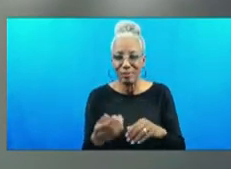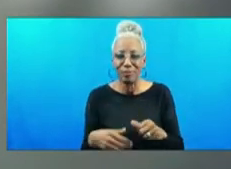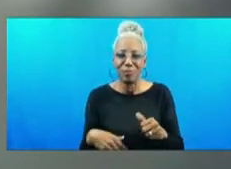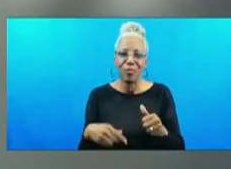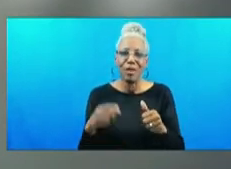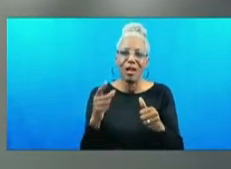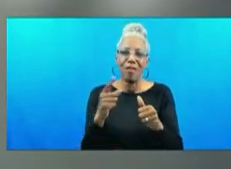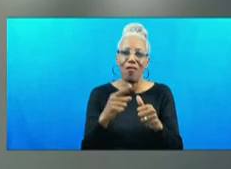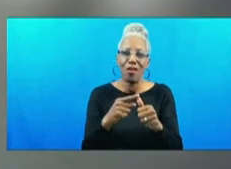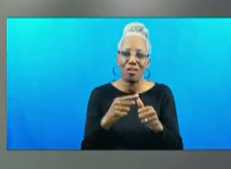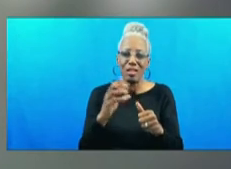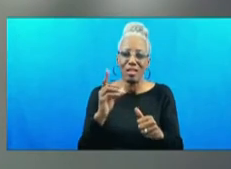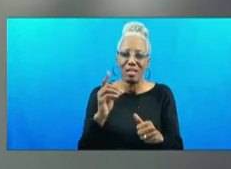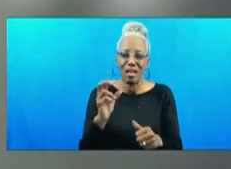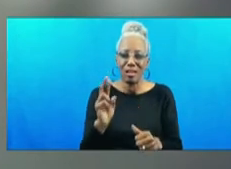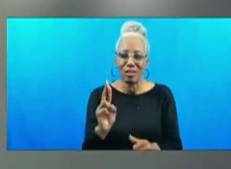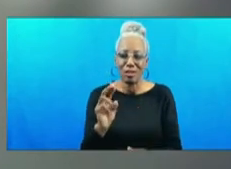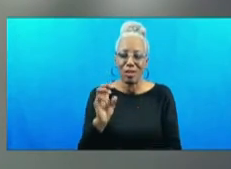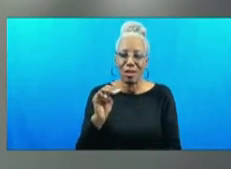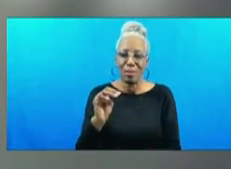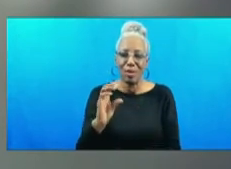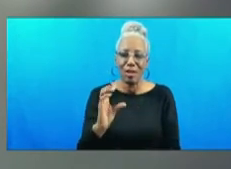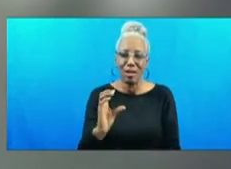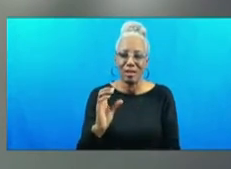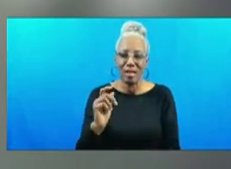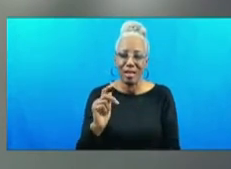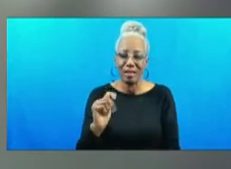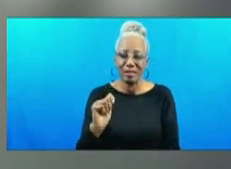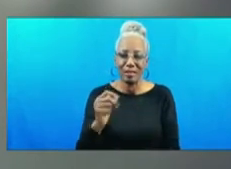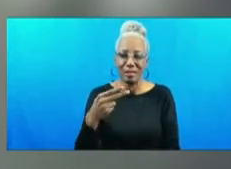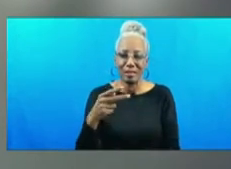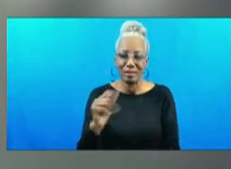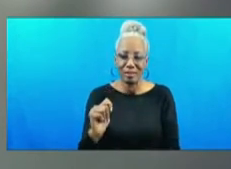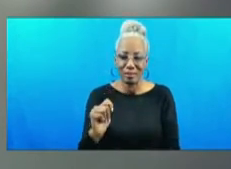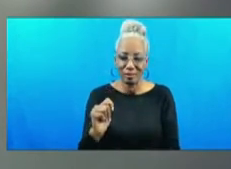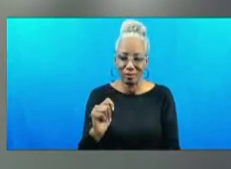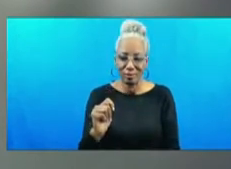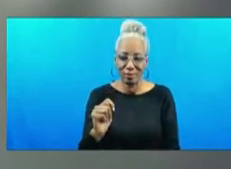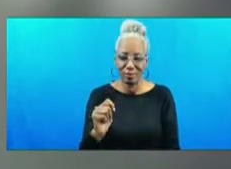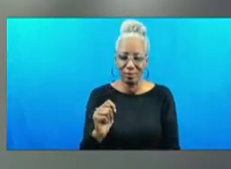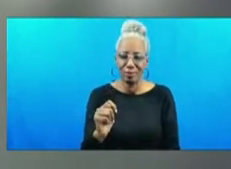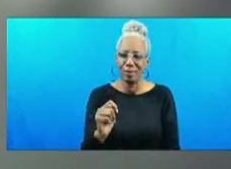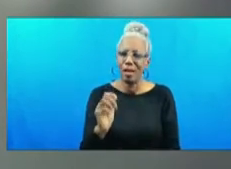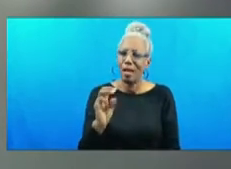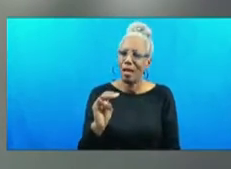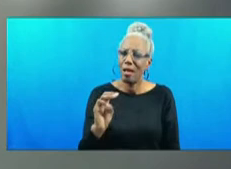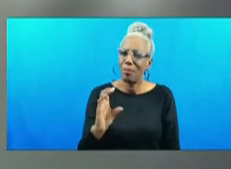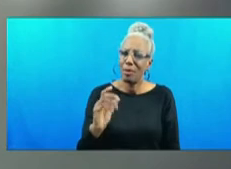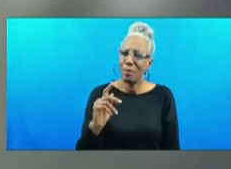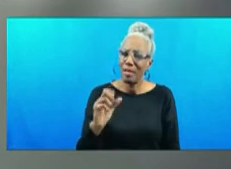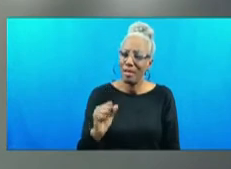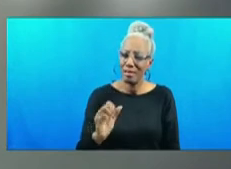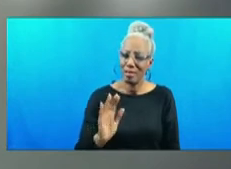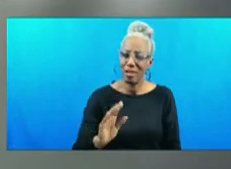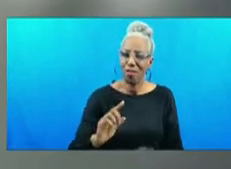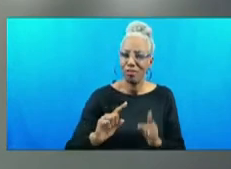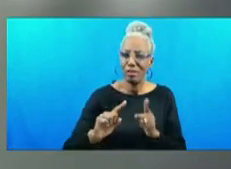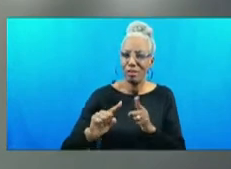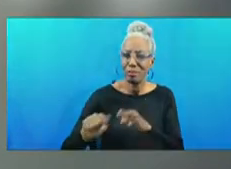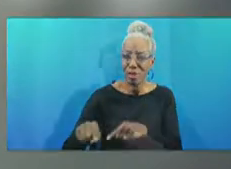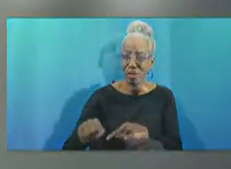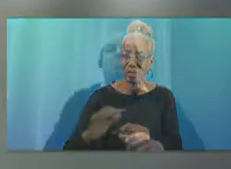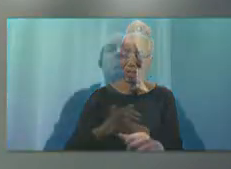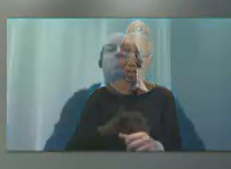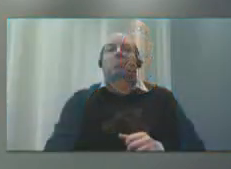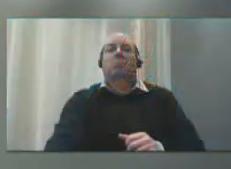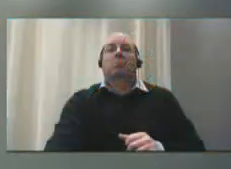MCPS's responses to the evolving COVID pandemic has been changing, and obviously it's been challenging, and